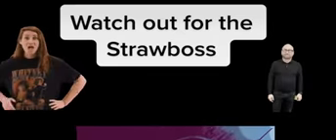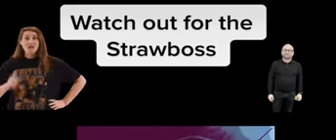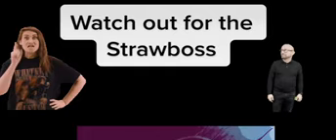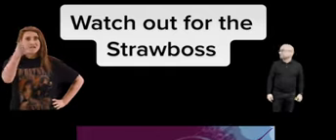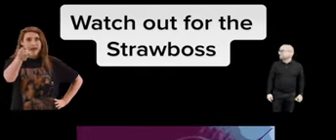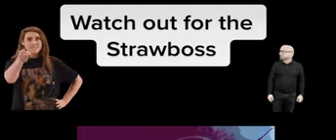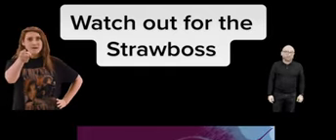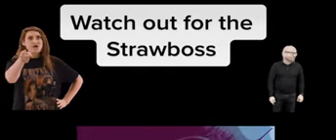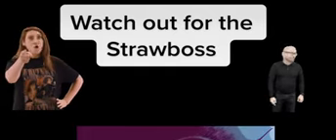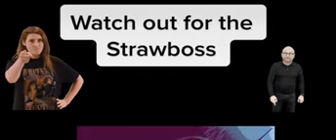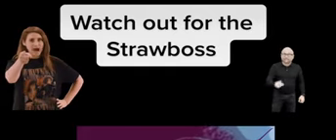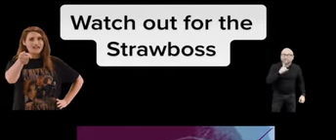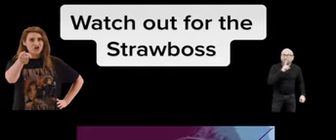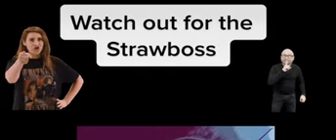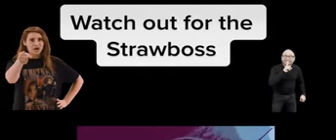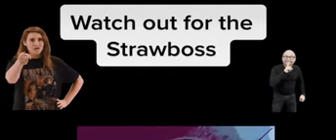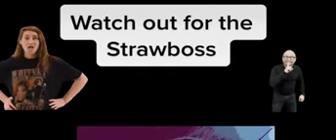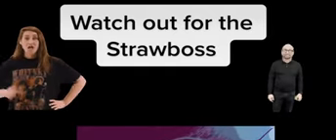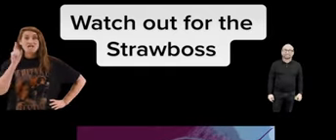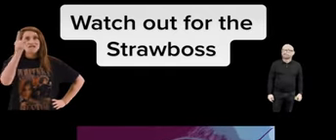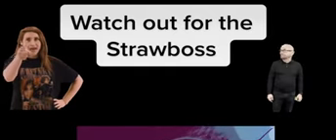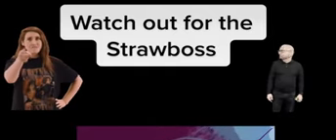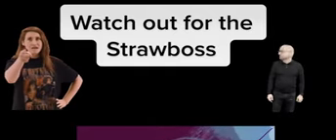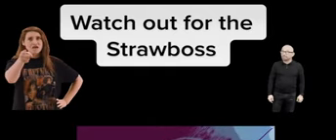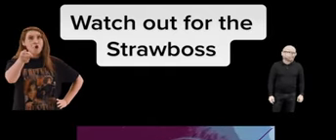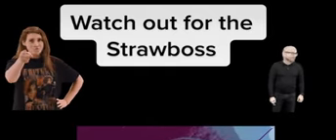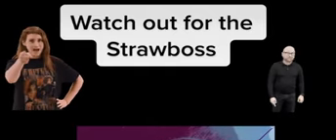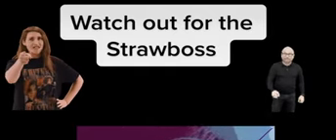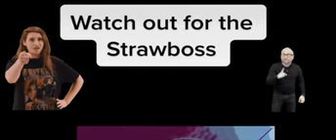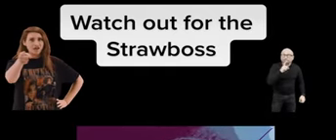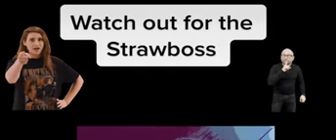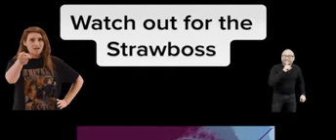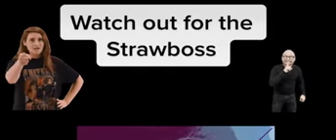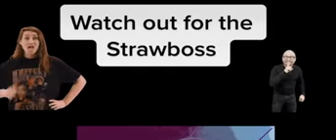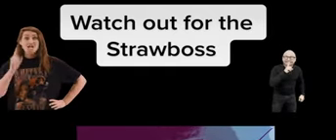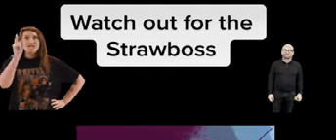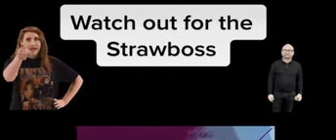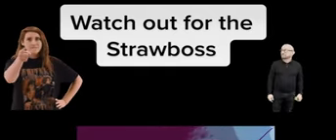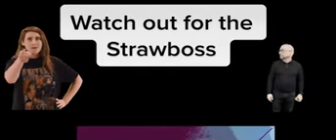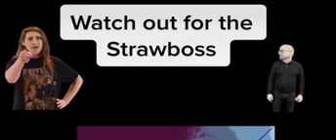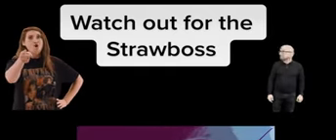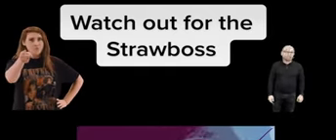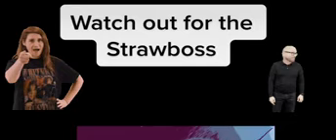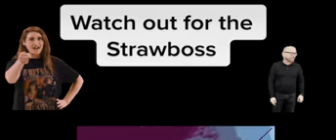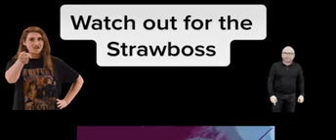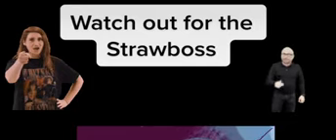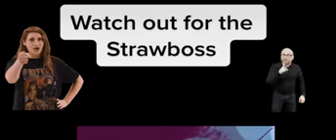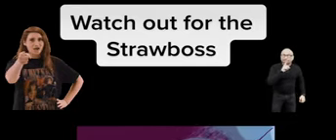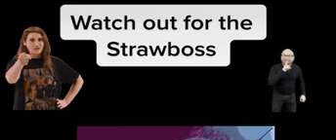although they're not even eager to apply for the position themselves.